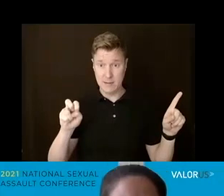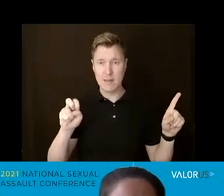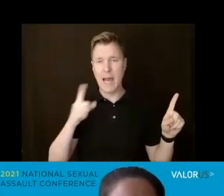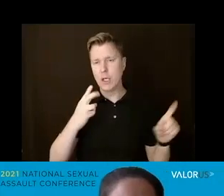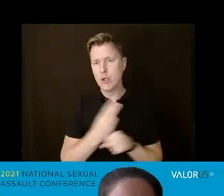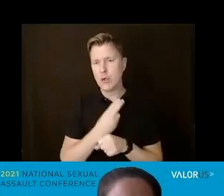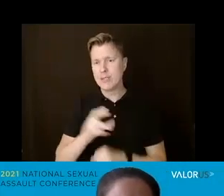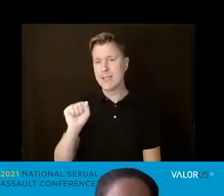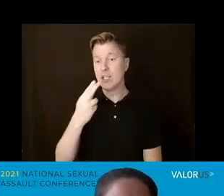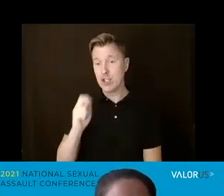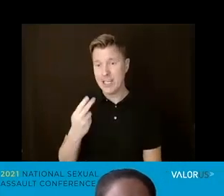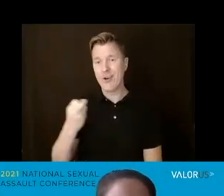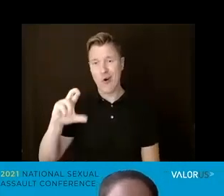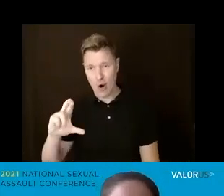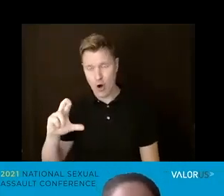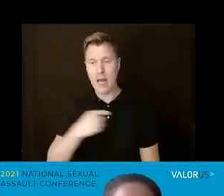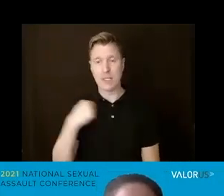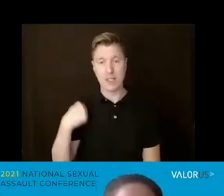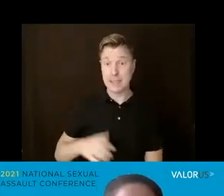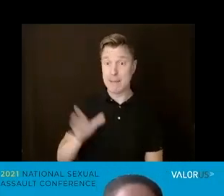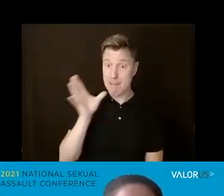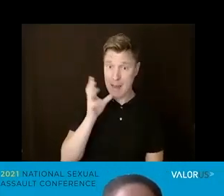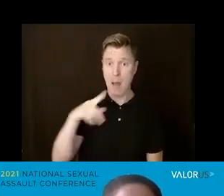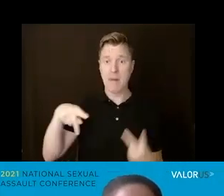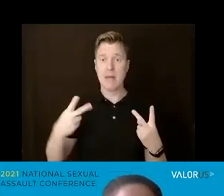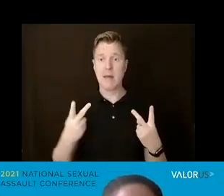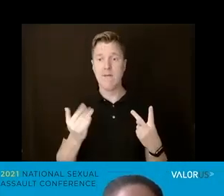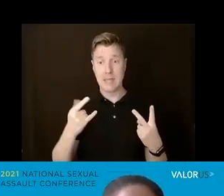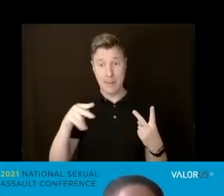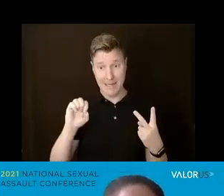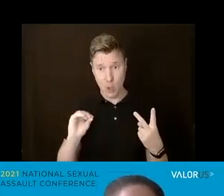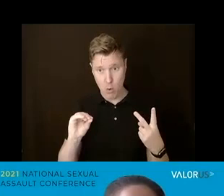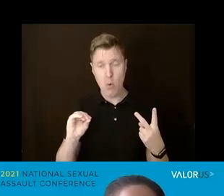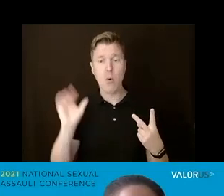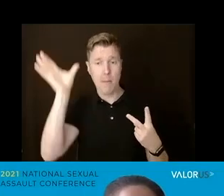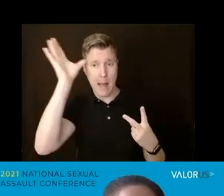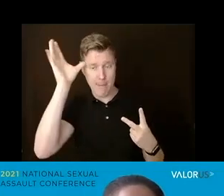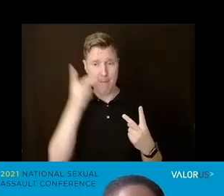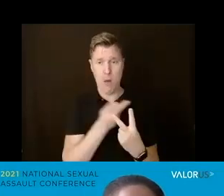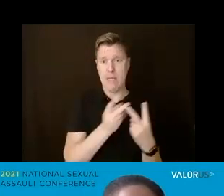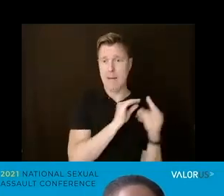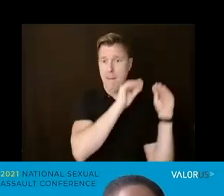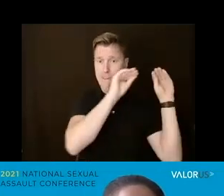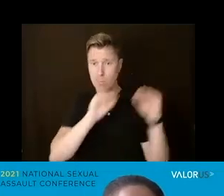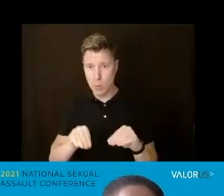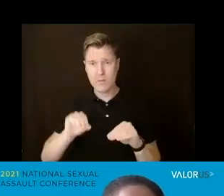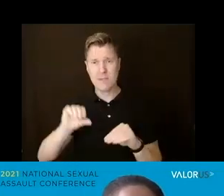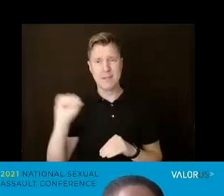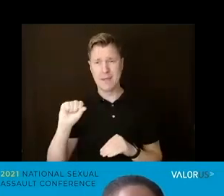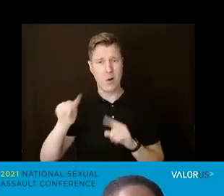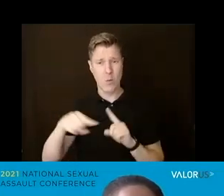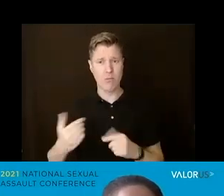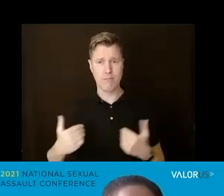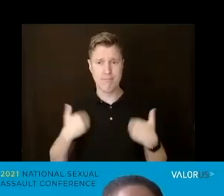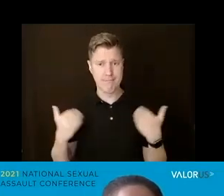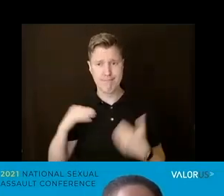born to a Chinese mama and Filipino papa, and our family moved to the Seattle area when I was a child.